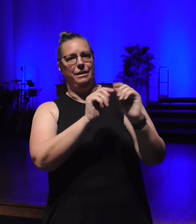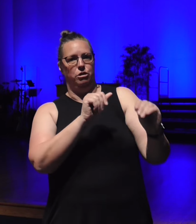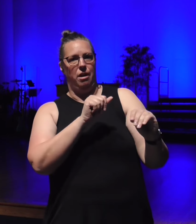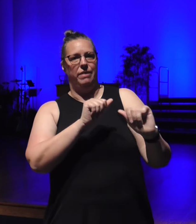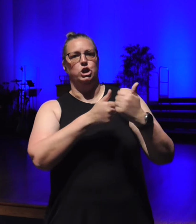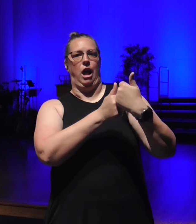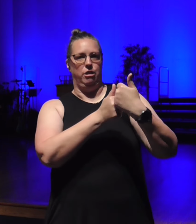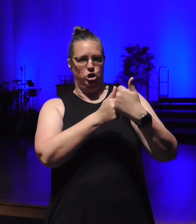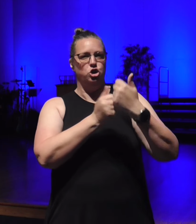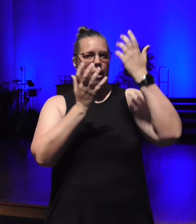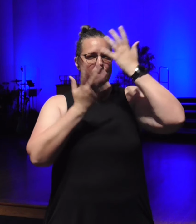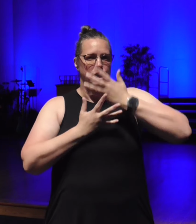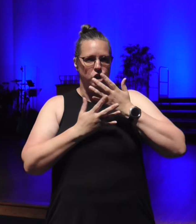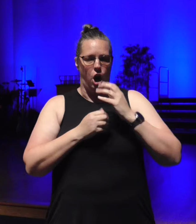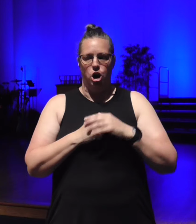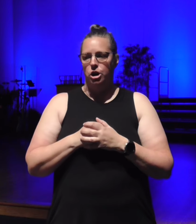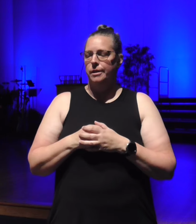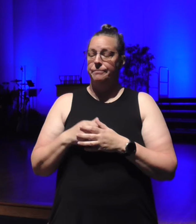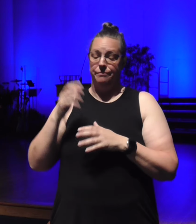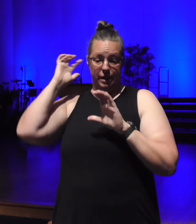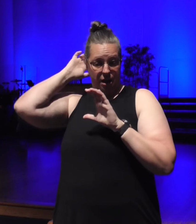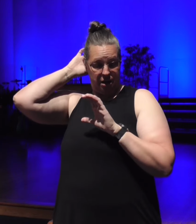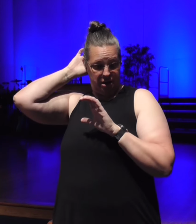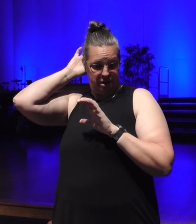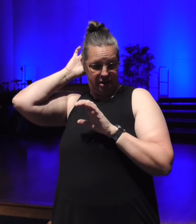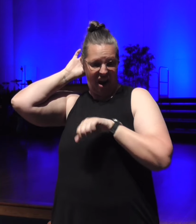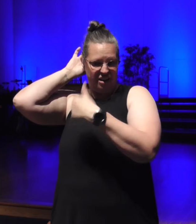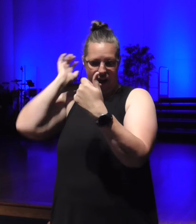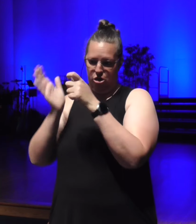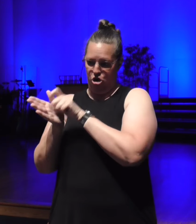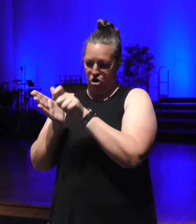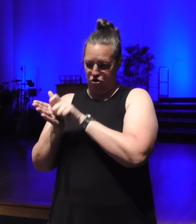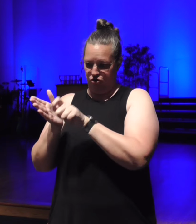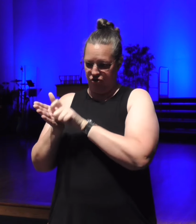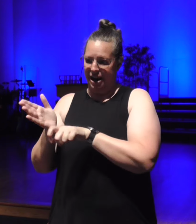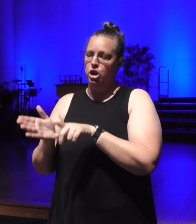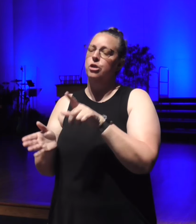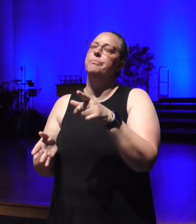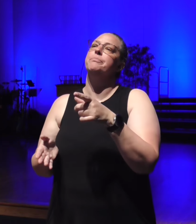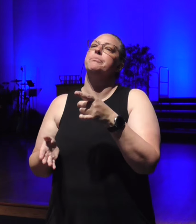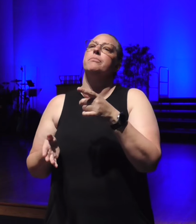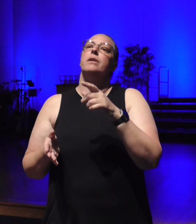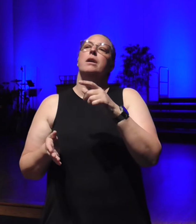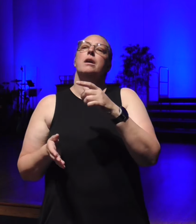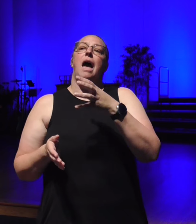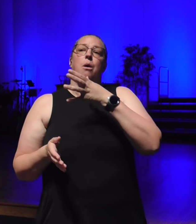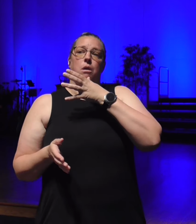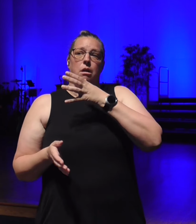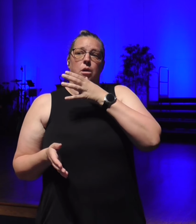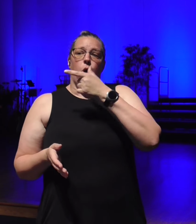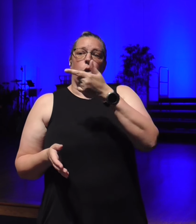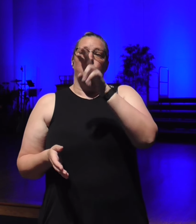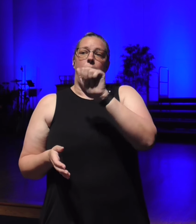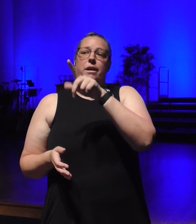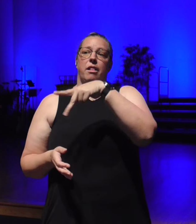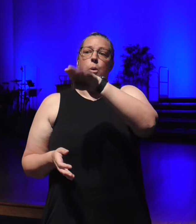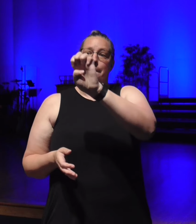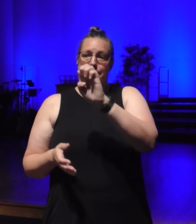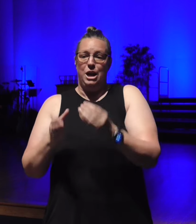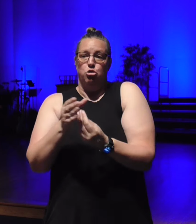book, Untying the Strong Woman, Our Lady of Guadalupe grows her strongest roses in the earthly ground where she is most